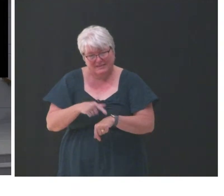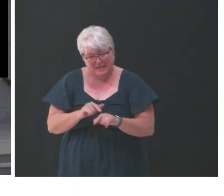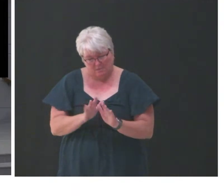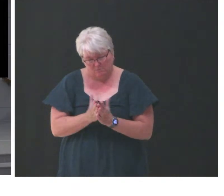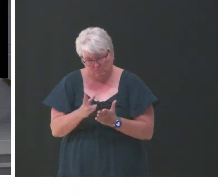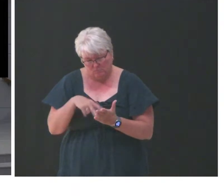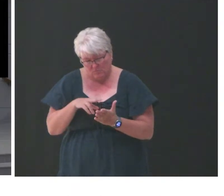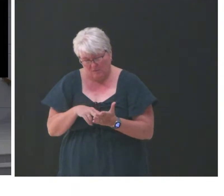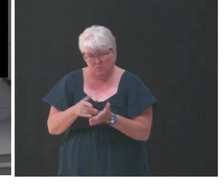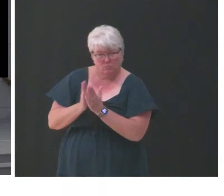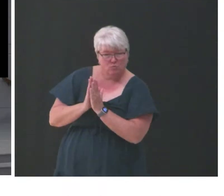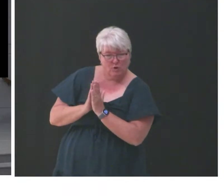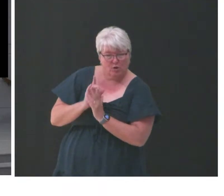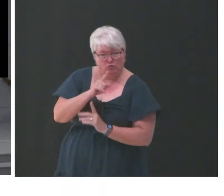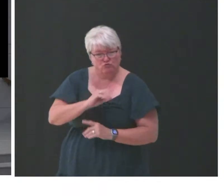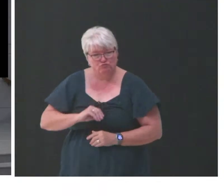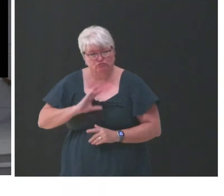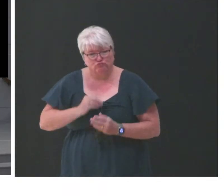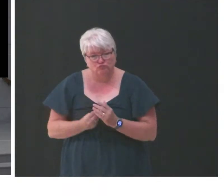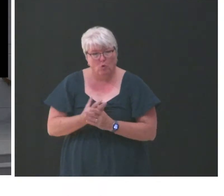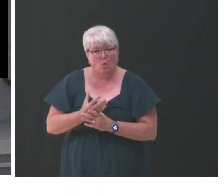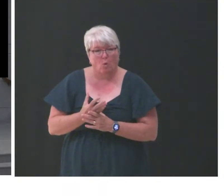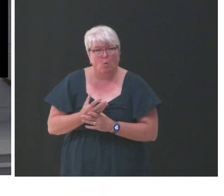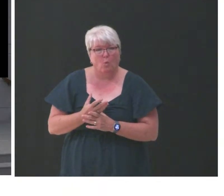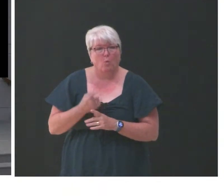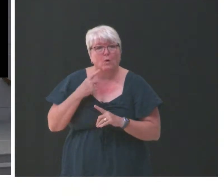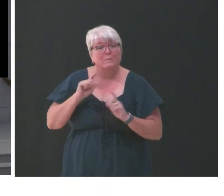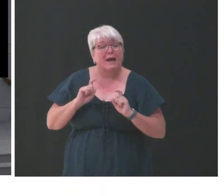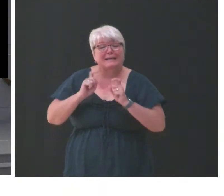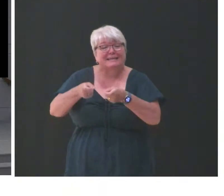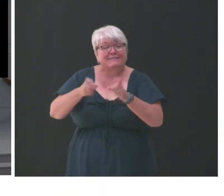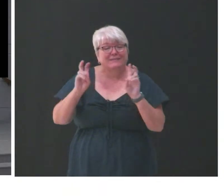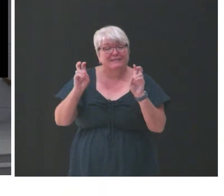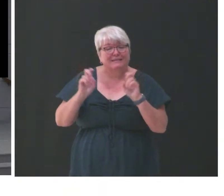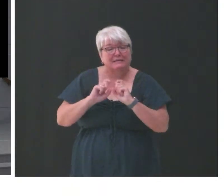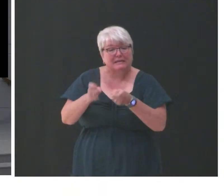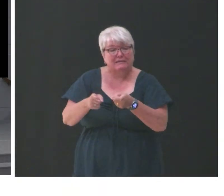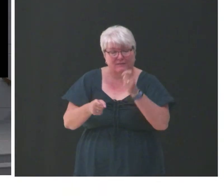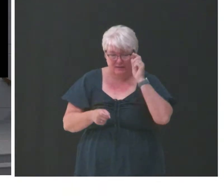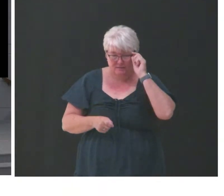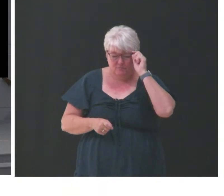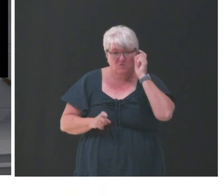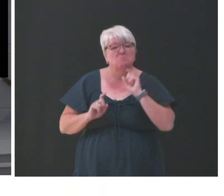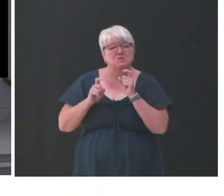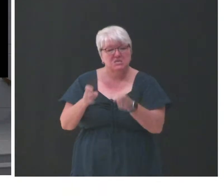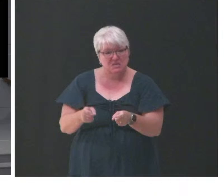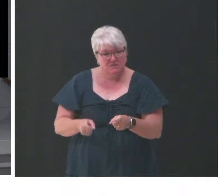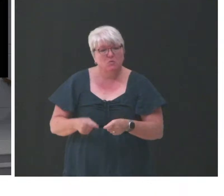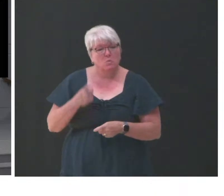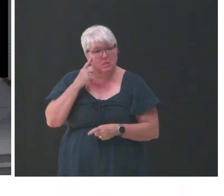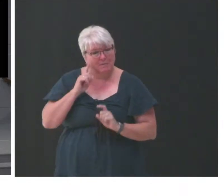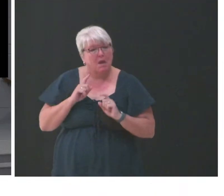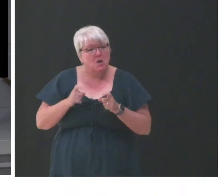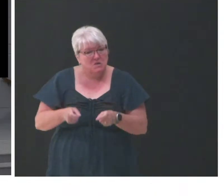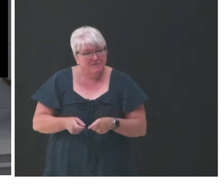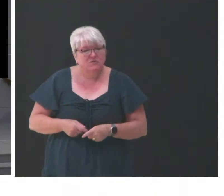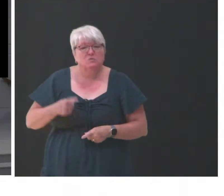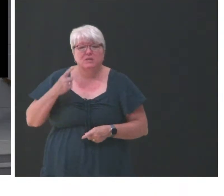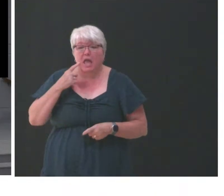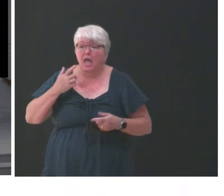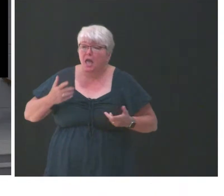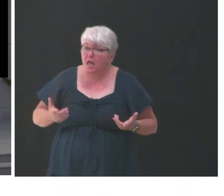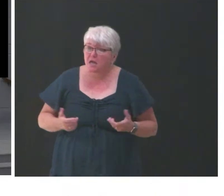in prayer. All right, what about giving? Another thing that we think of worship sometime is giving. So when you think about giving and you say,